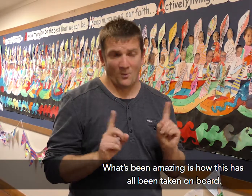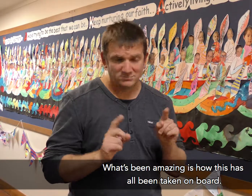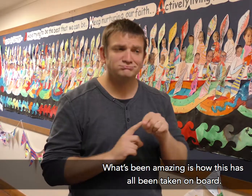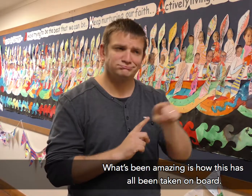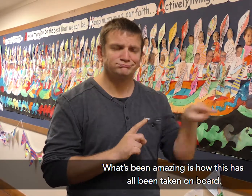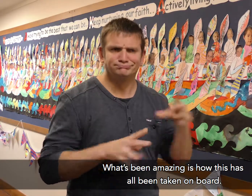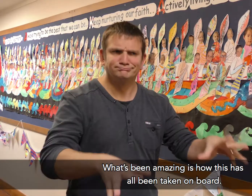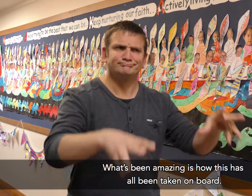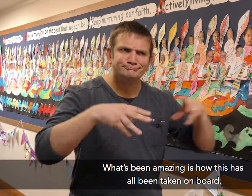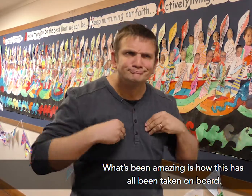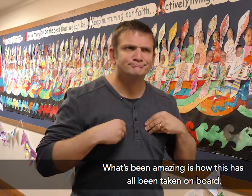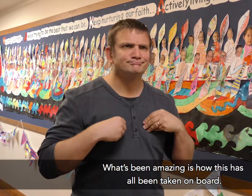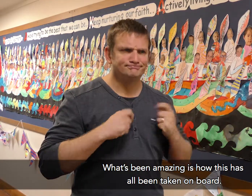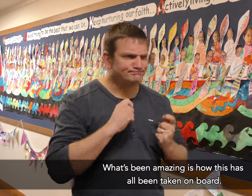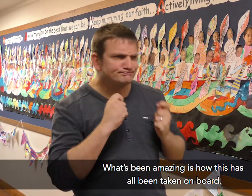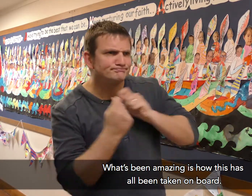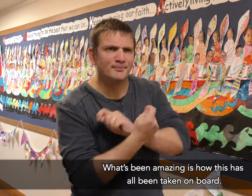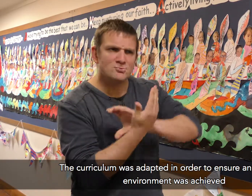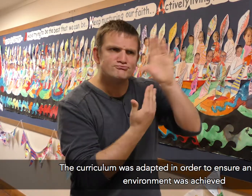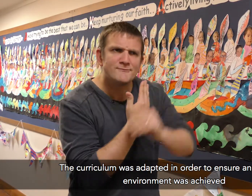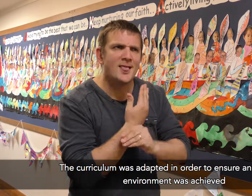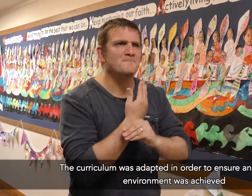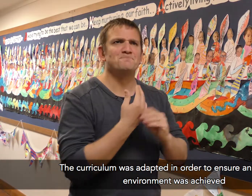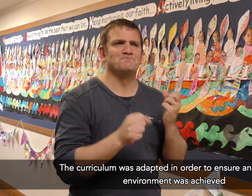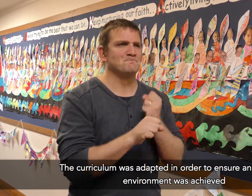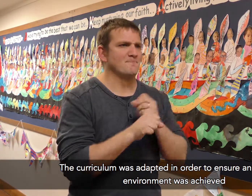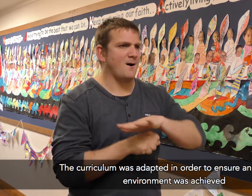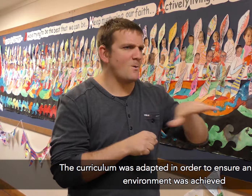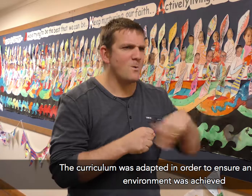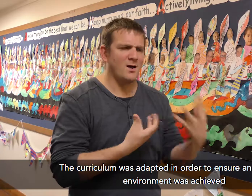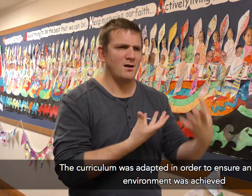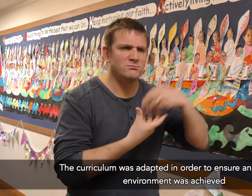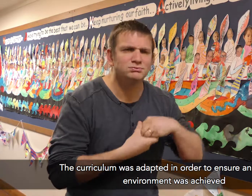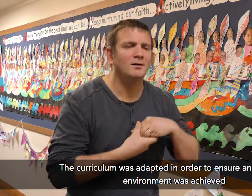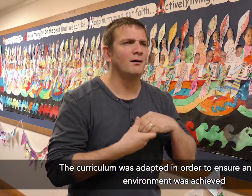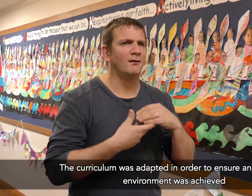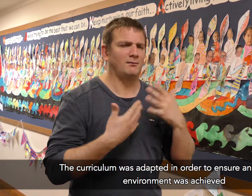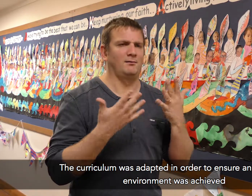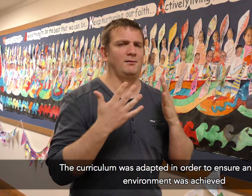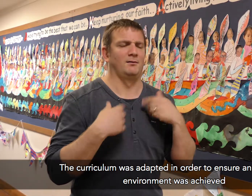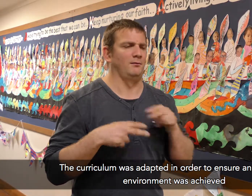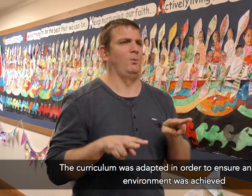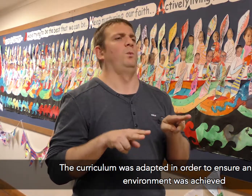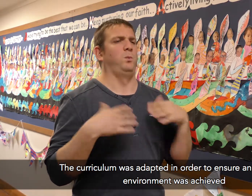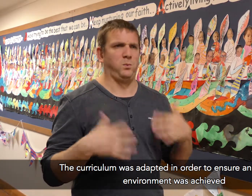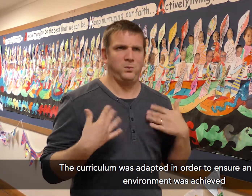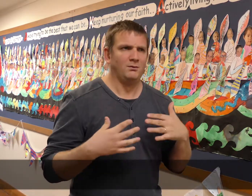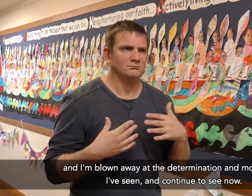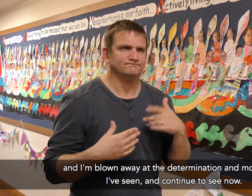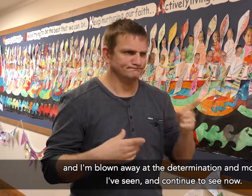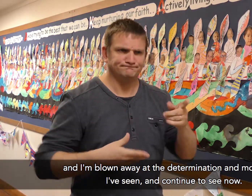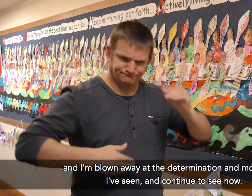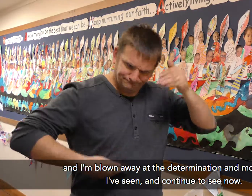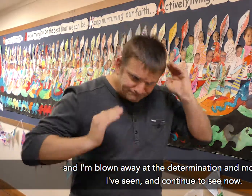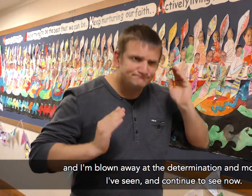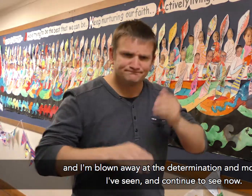What's been amazing is how this has all been taken on board. The curriculum was adapted in order to ensure an inclusive environment was achieved,